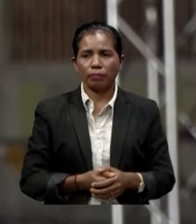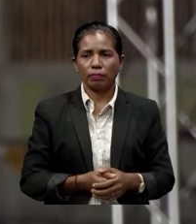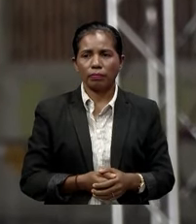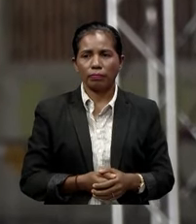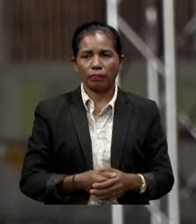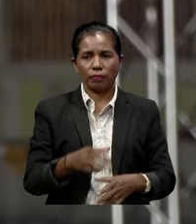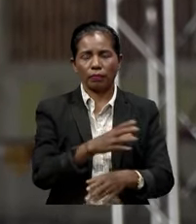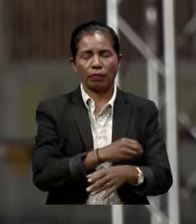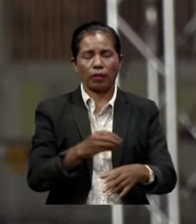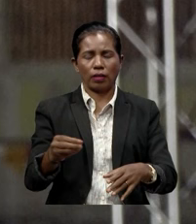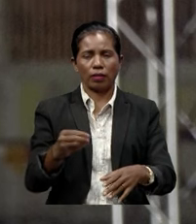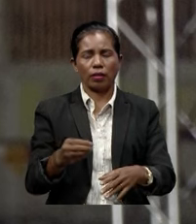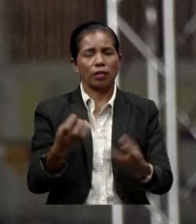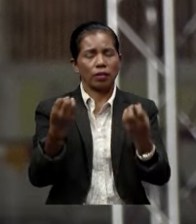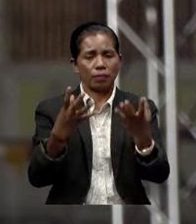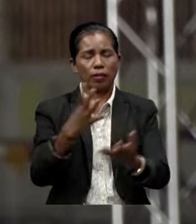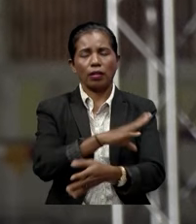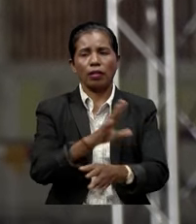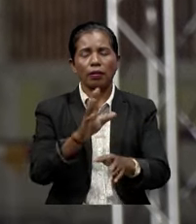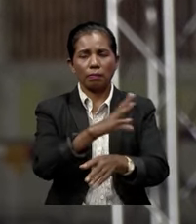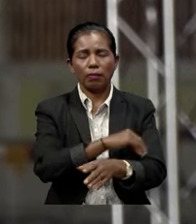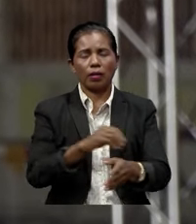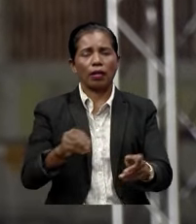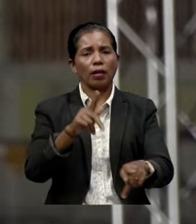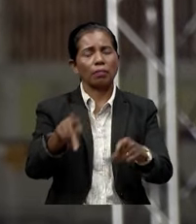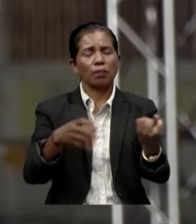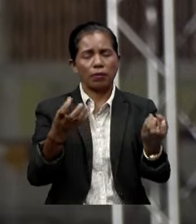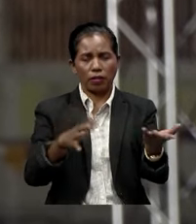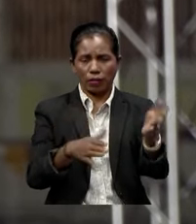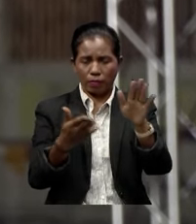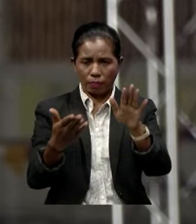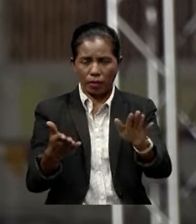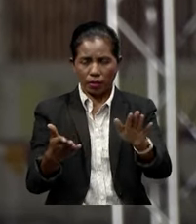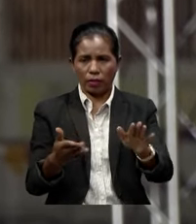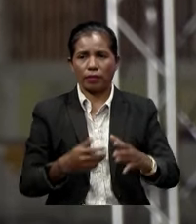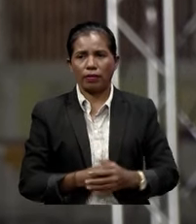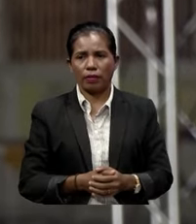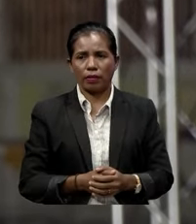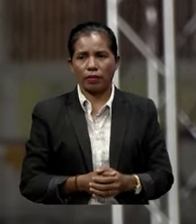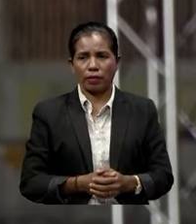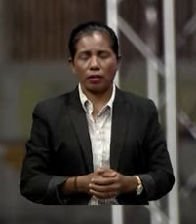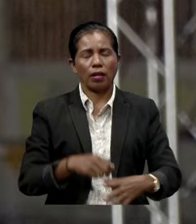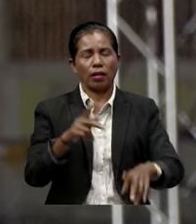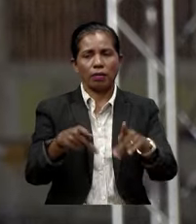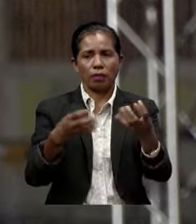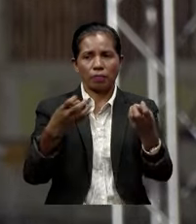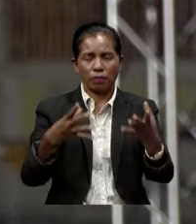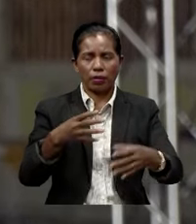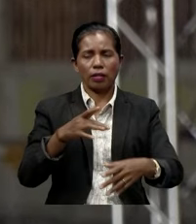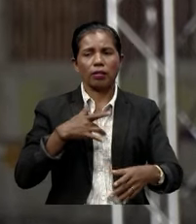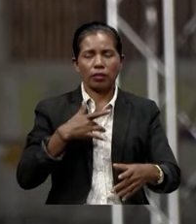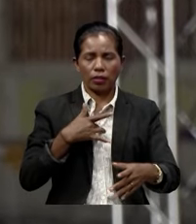hundreds of thousands died for this right. Our people felt